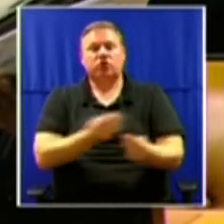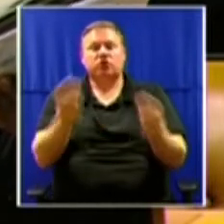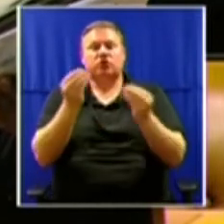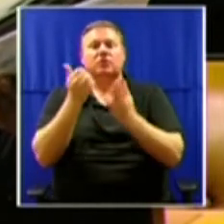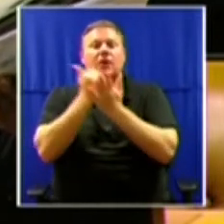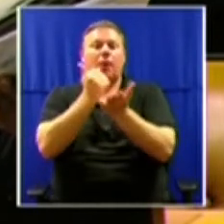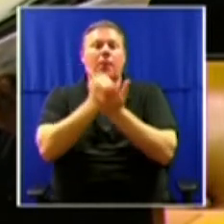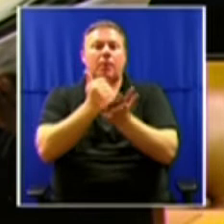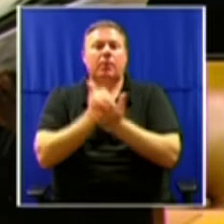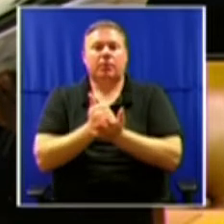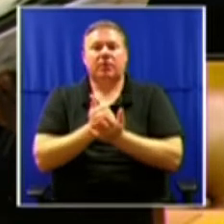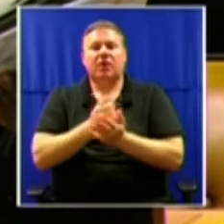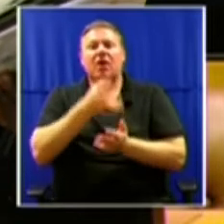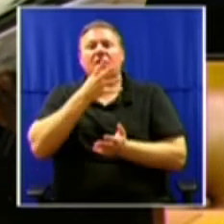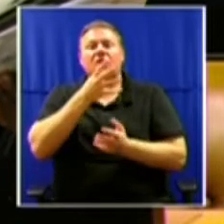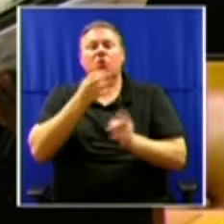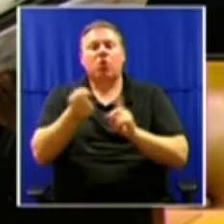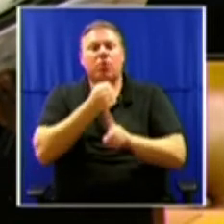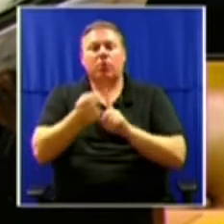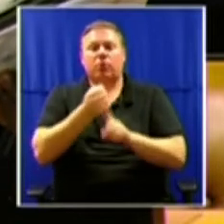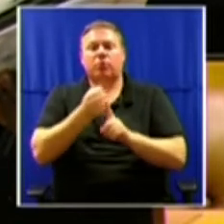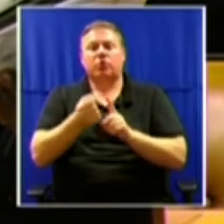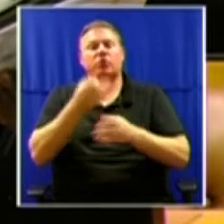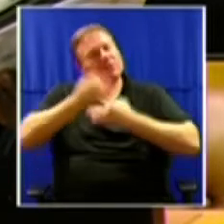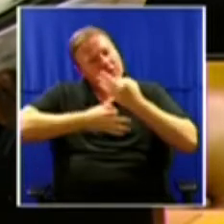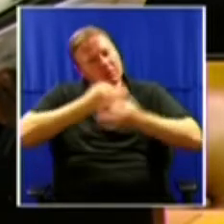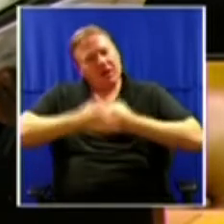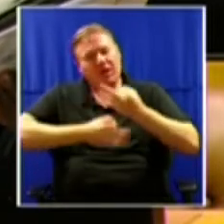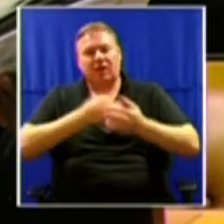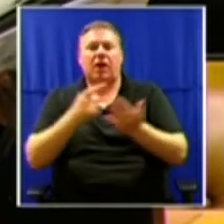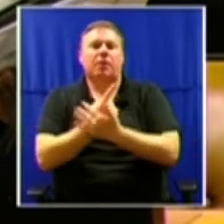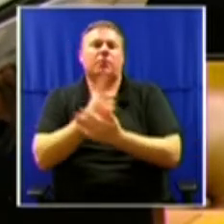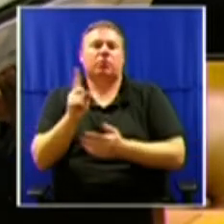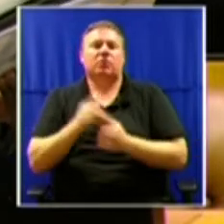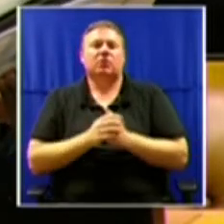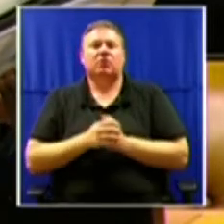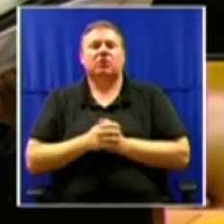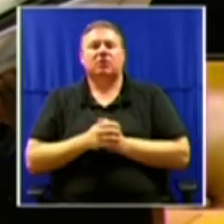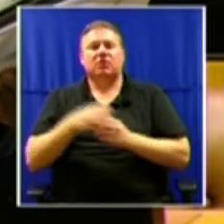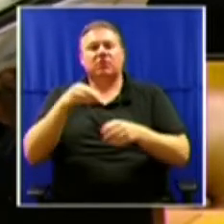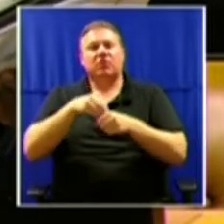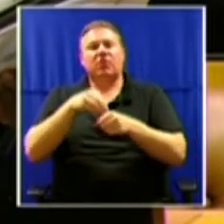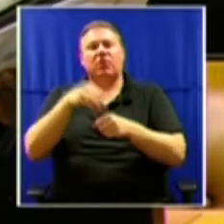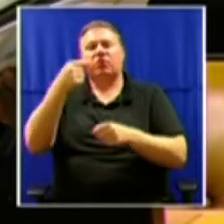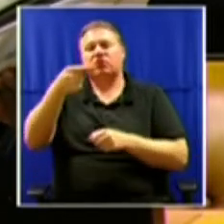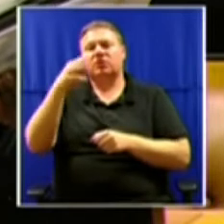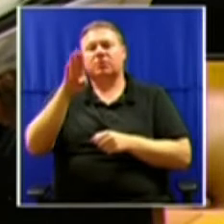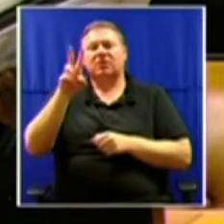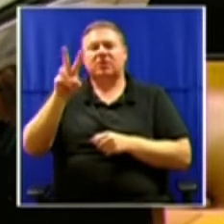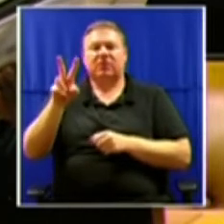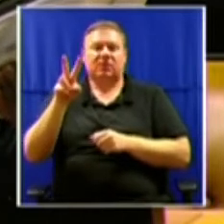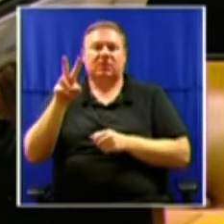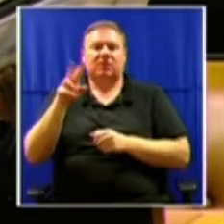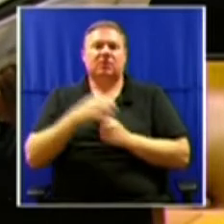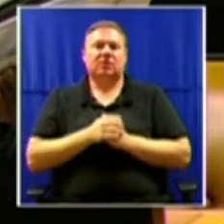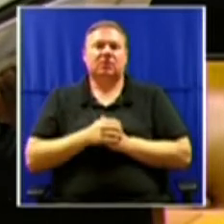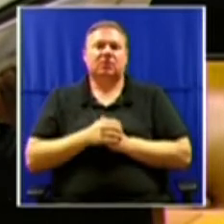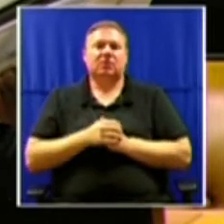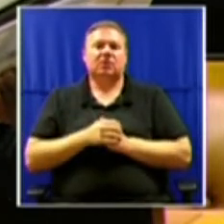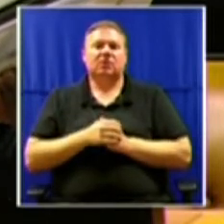effects of alcohol abuse, which also addresses GBV-related matters. Integrated community structure